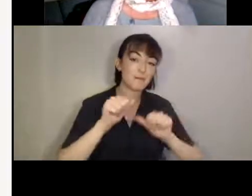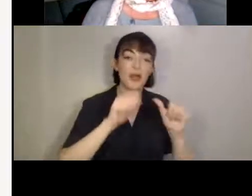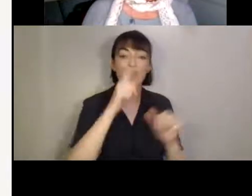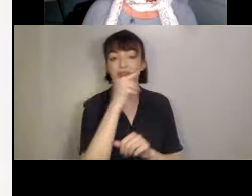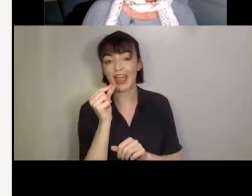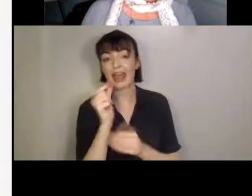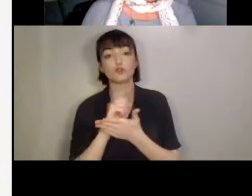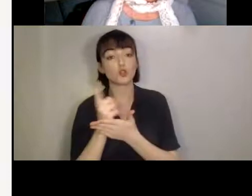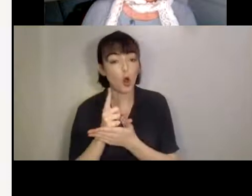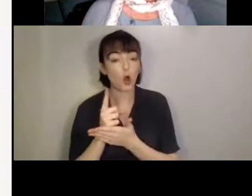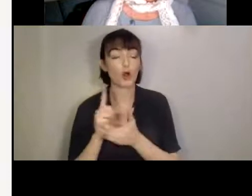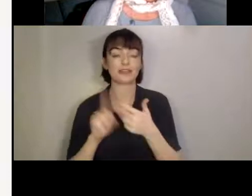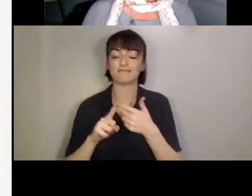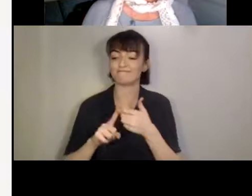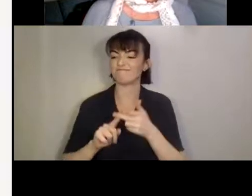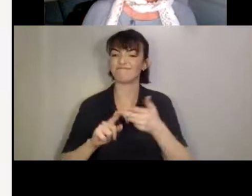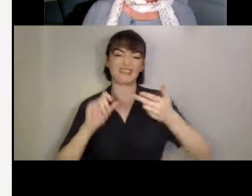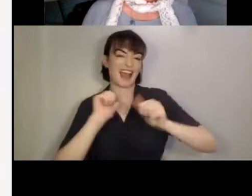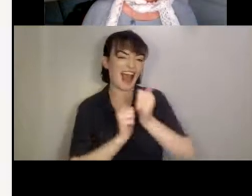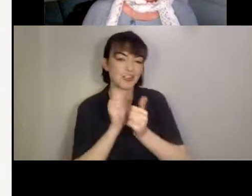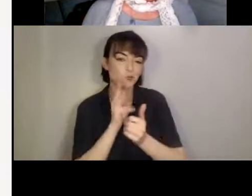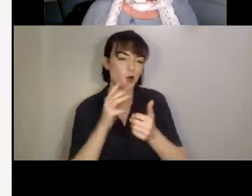toys, action words, and so on.